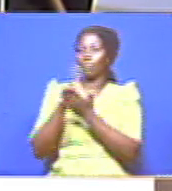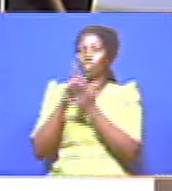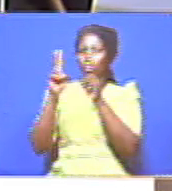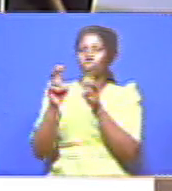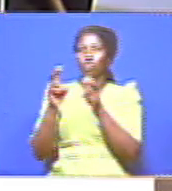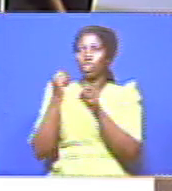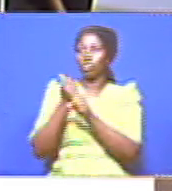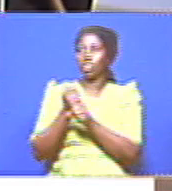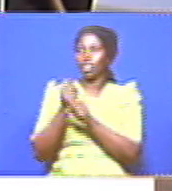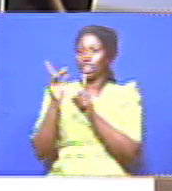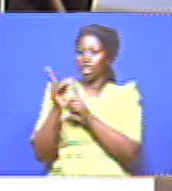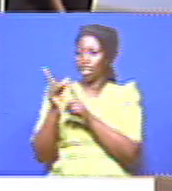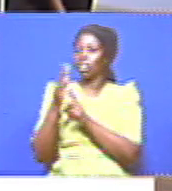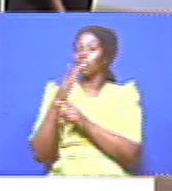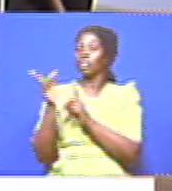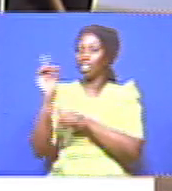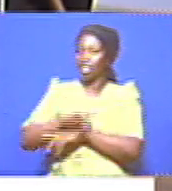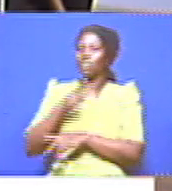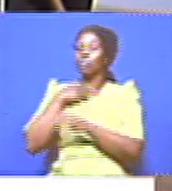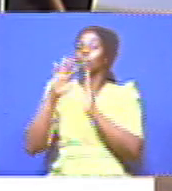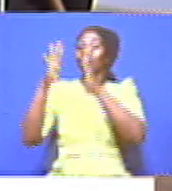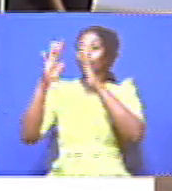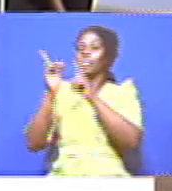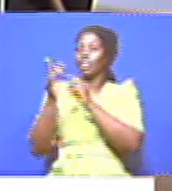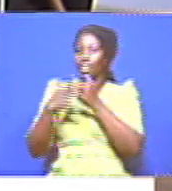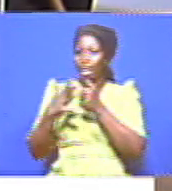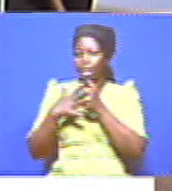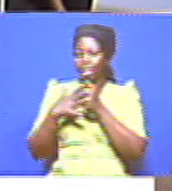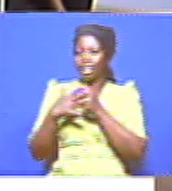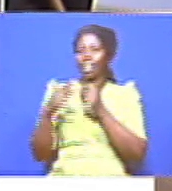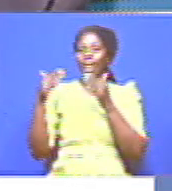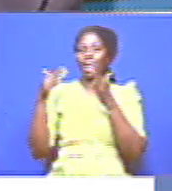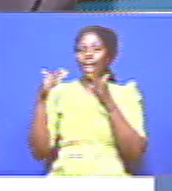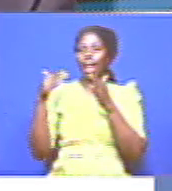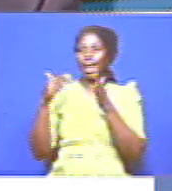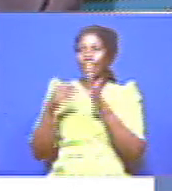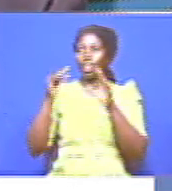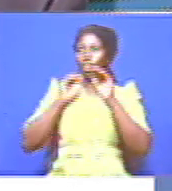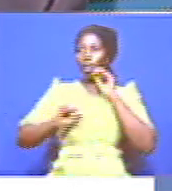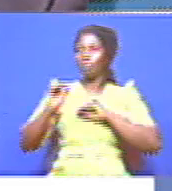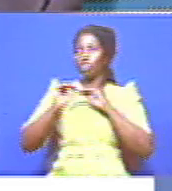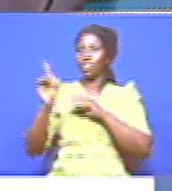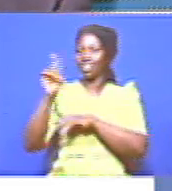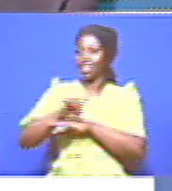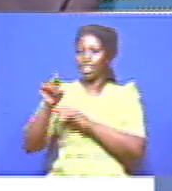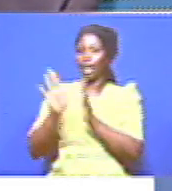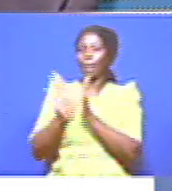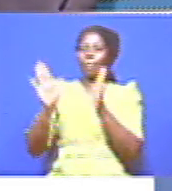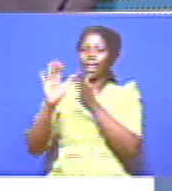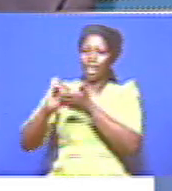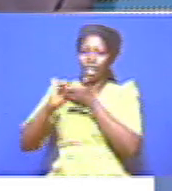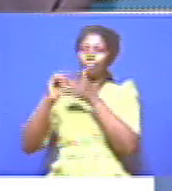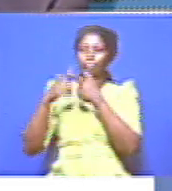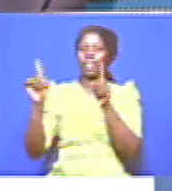celebrate on the 9th mm-hmm. of the Anti-Corruption Day, right. is a public engagement. Mm-hmm. But more importantly, if you look at one